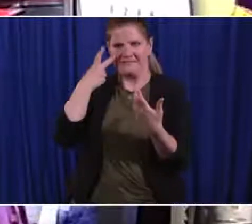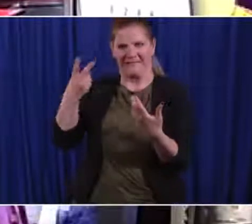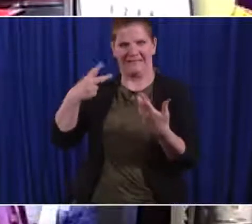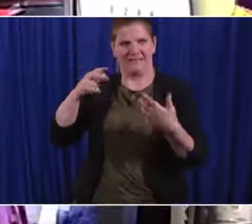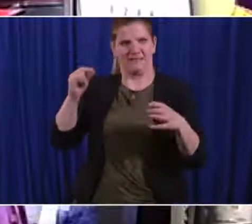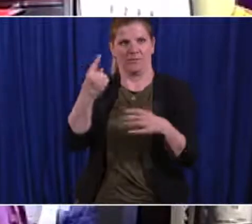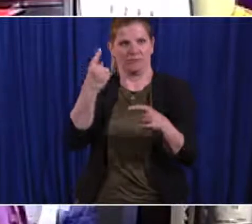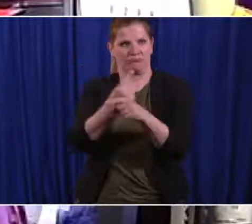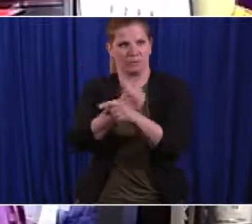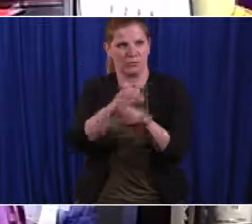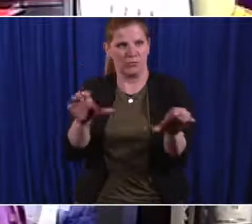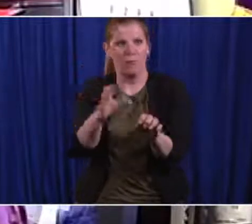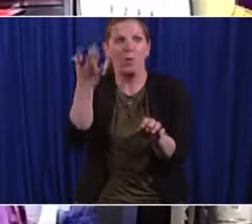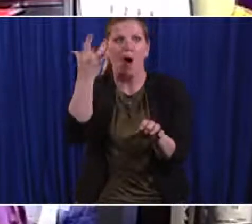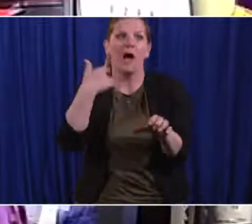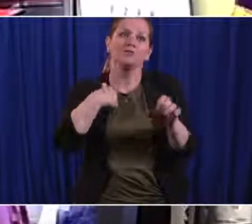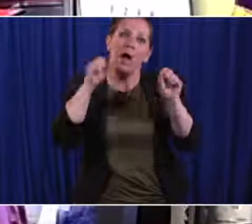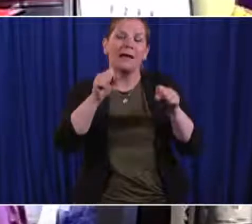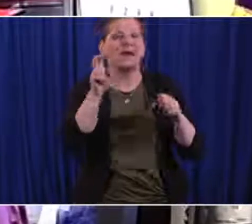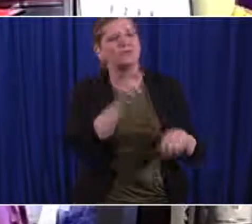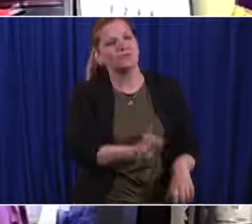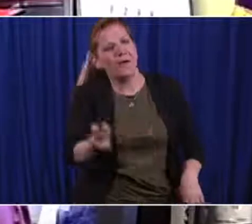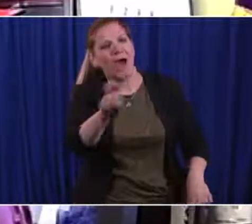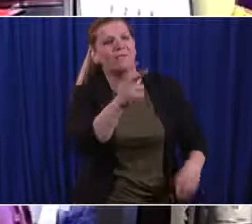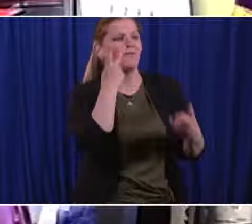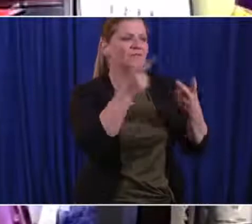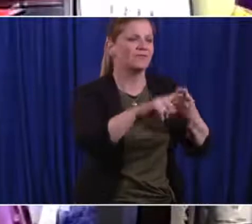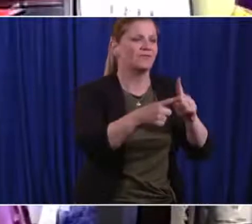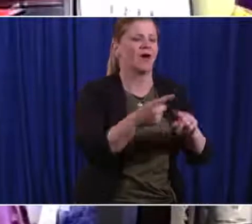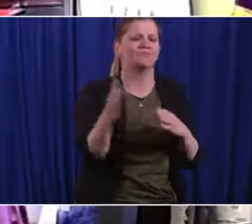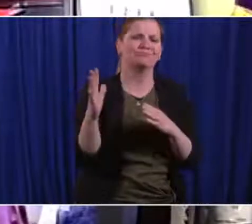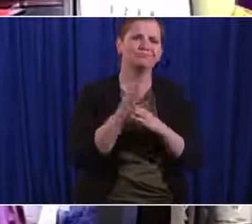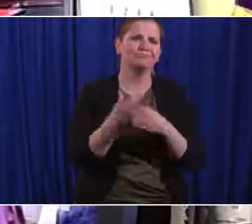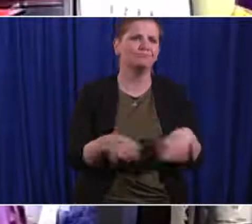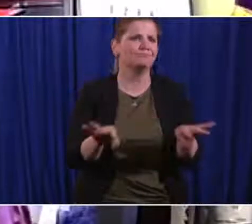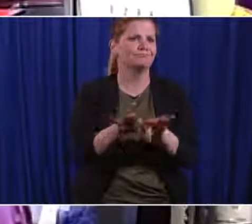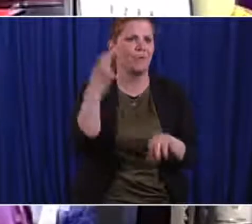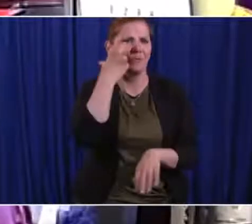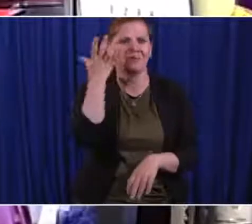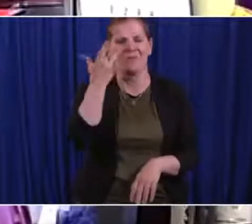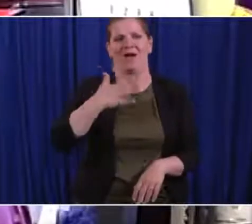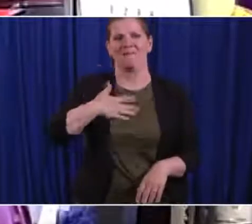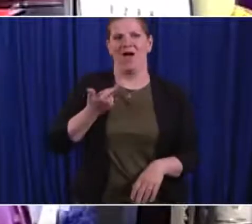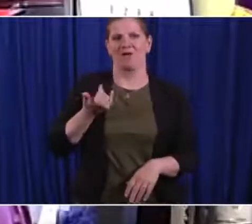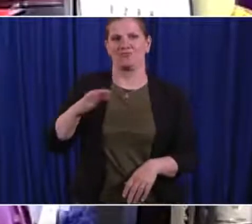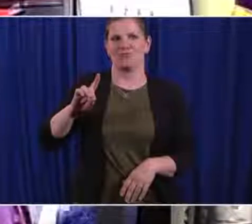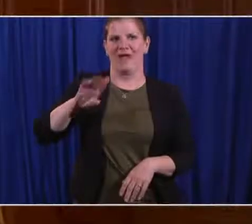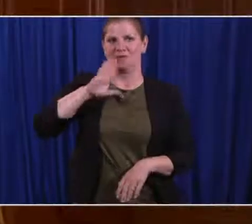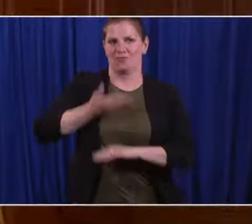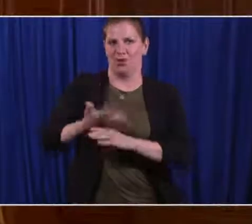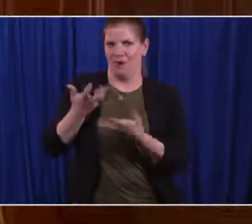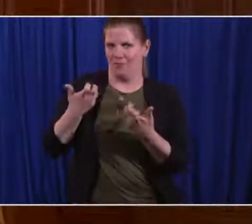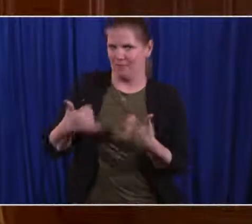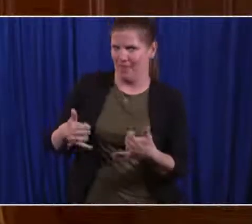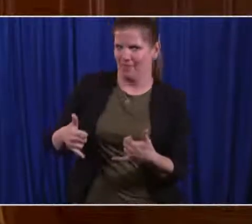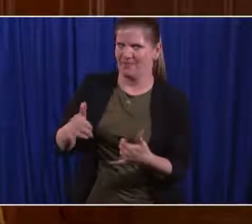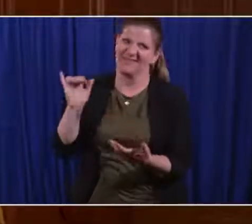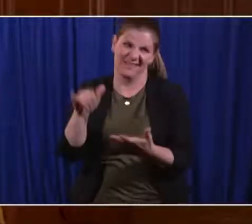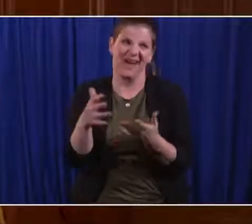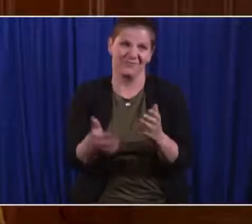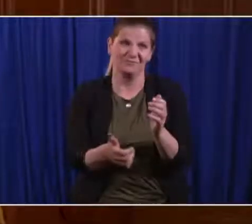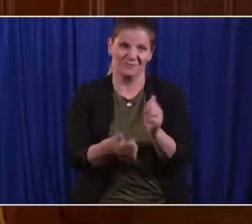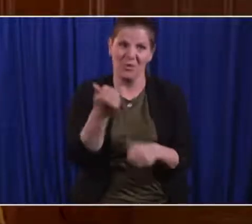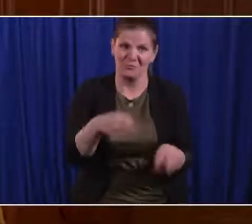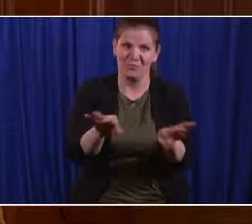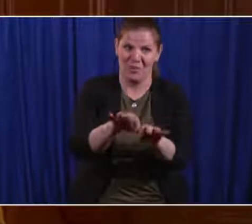but also want to be able to play with my granddaughter. So being a grandfather, you know exactly what I'm talking about, right? Well, no, absolutely. That's the most important thing Yes,